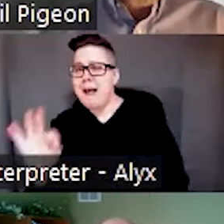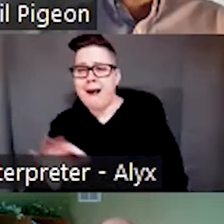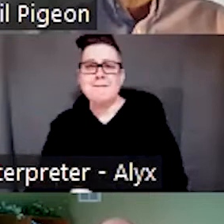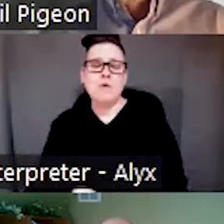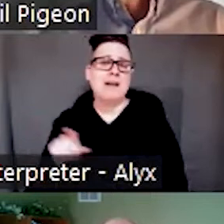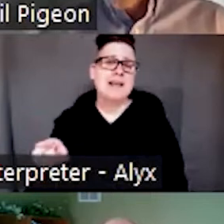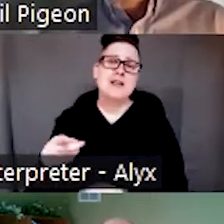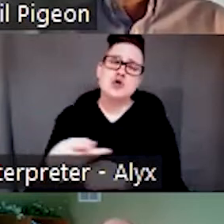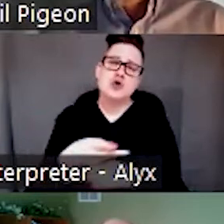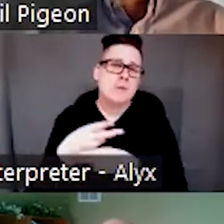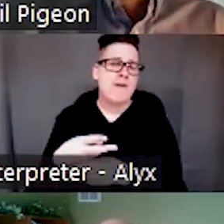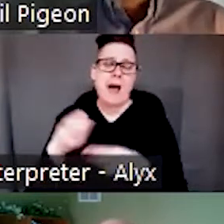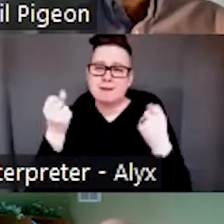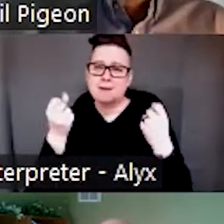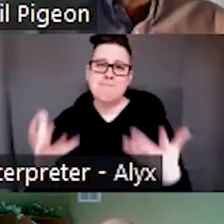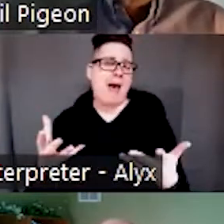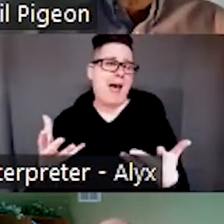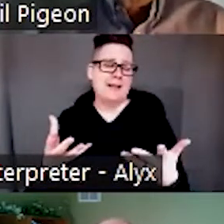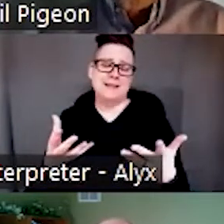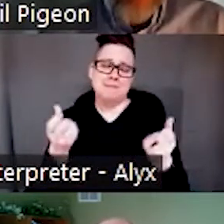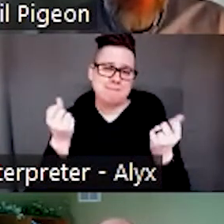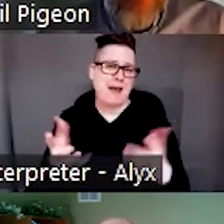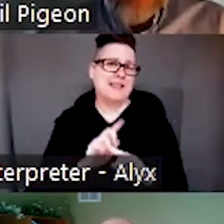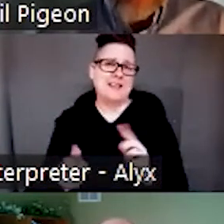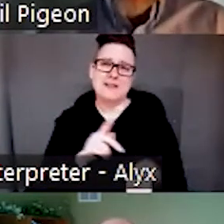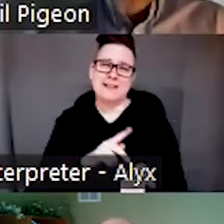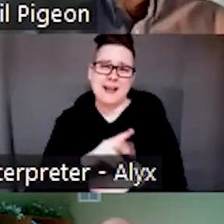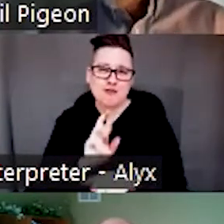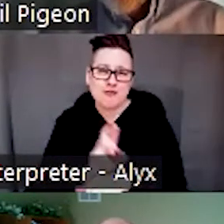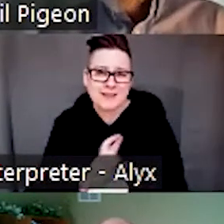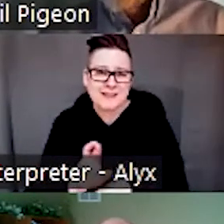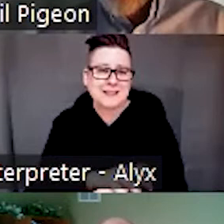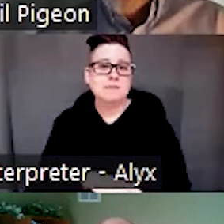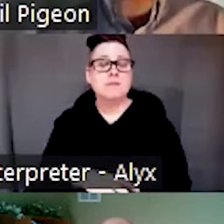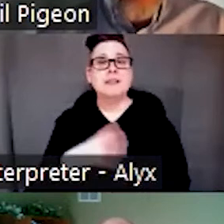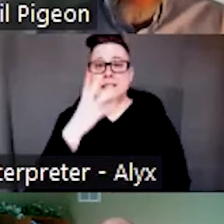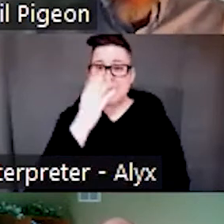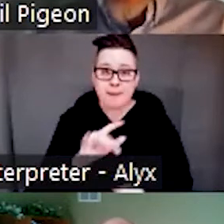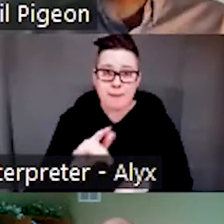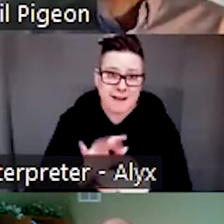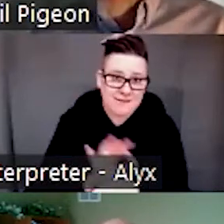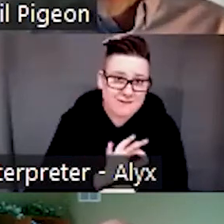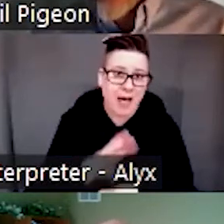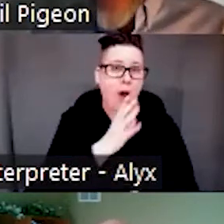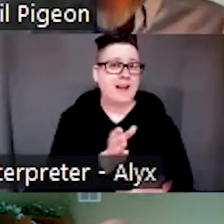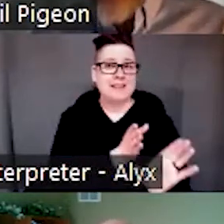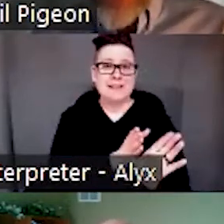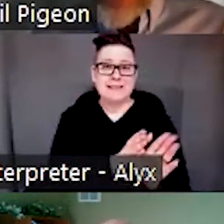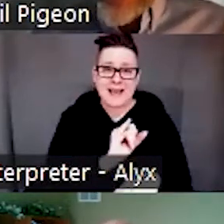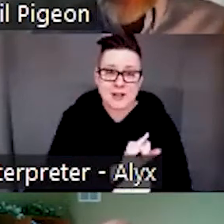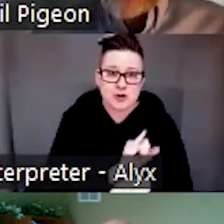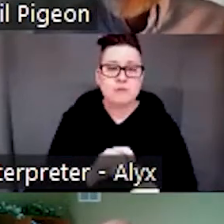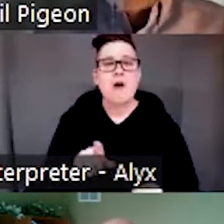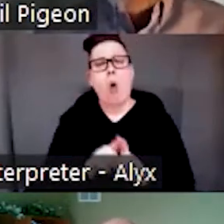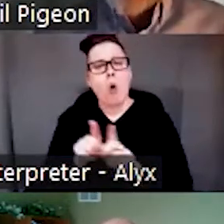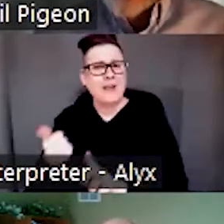supervised several dozens of psychiatry residents, sleep medicine fellows, and psychology interns, and mentored